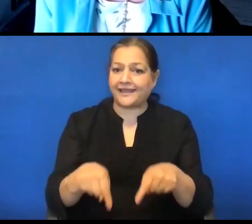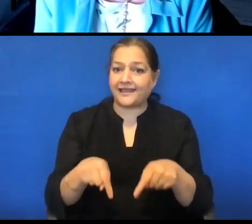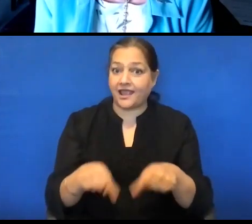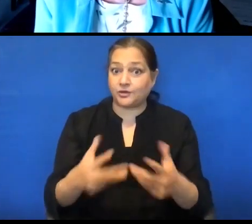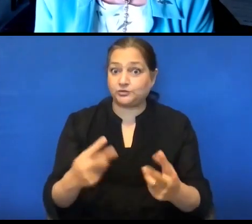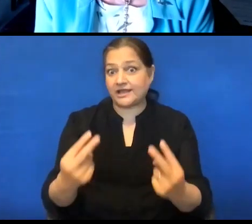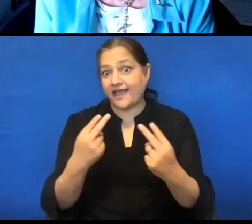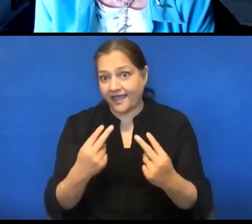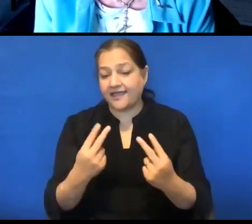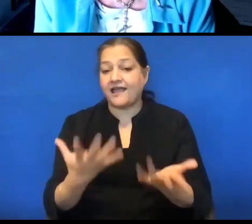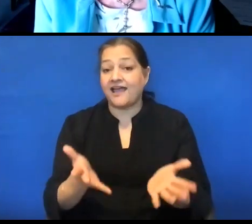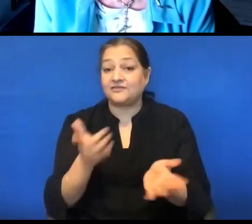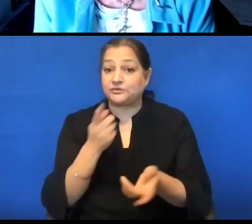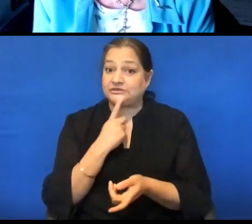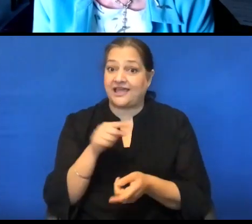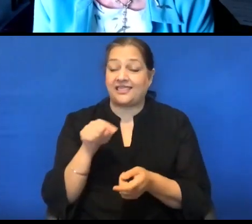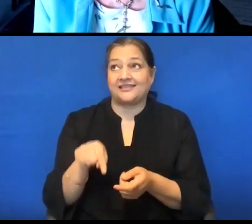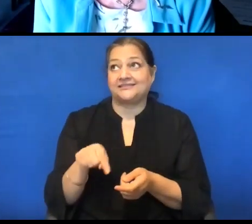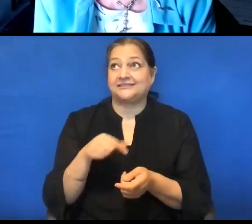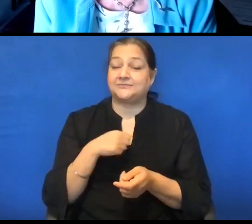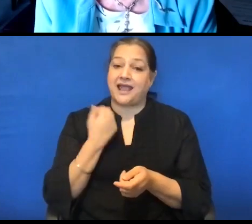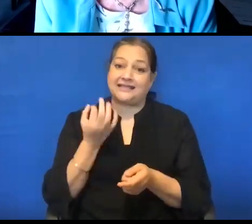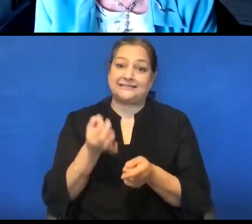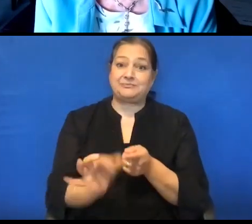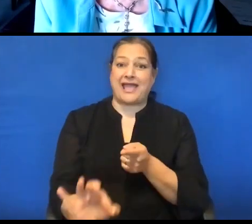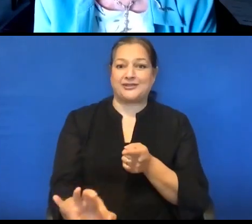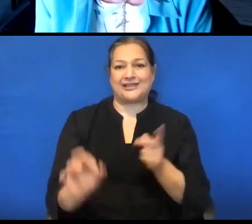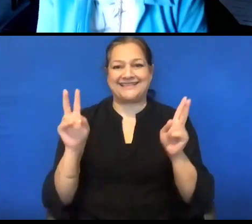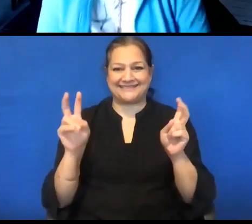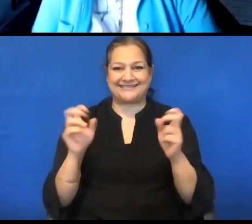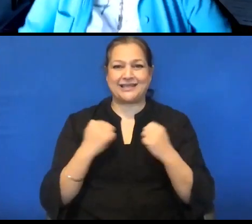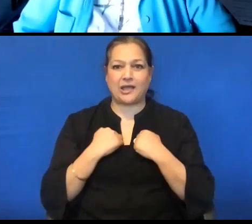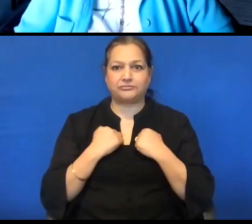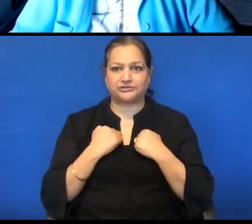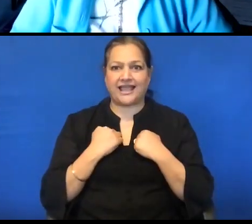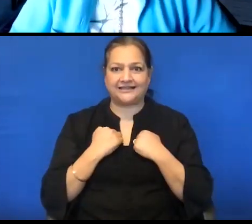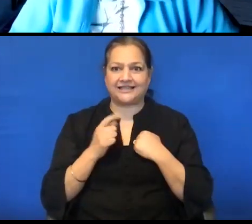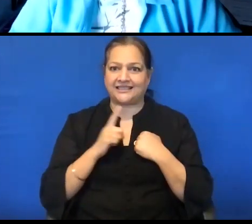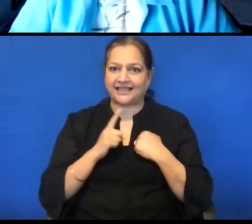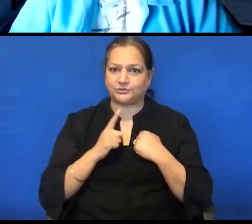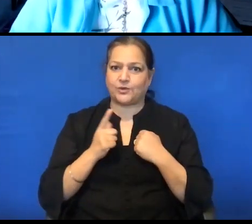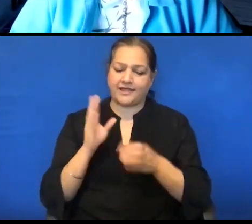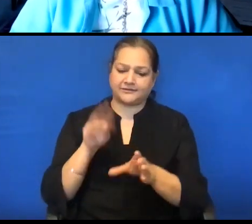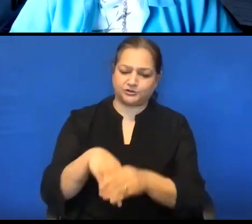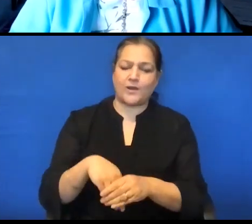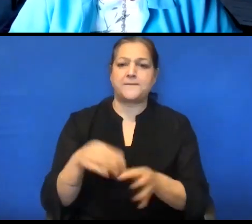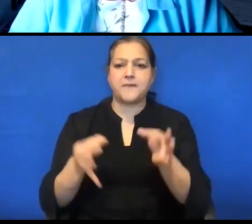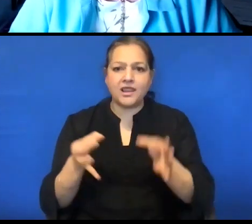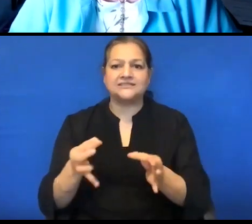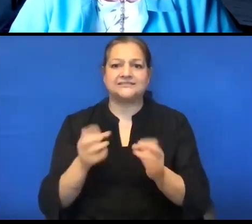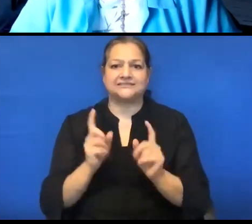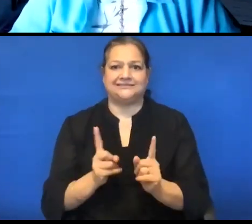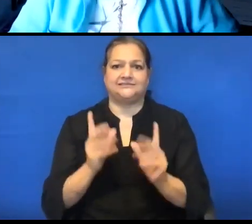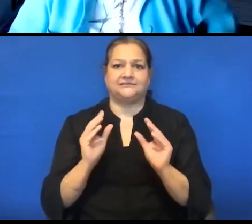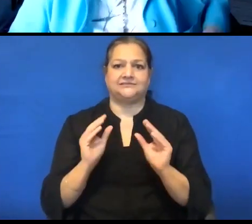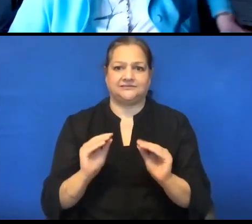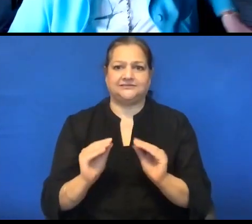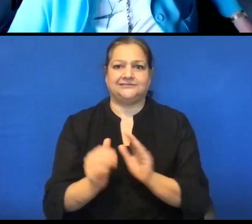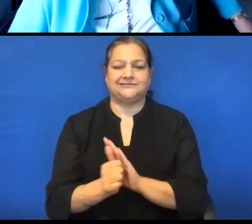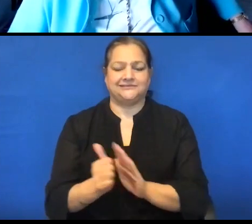what I have to say is my specialist subject. It's what I came into politics to do.